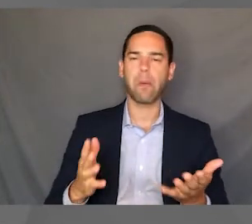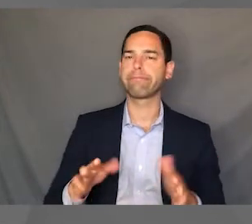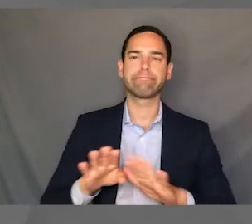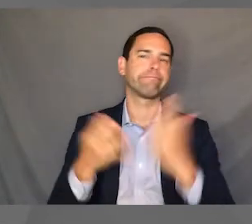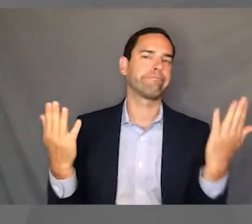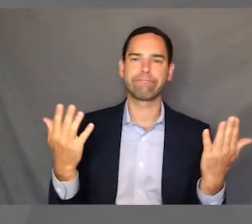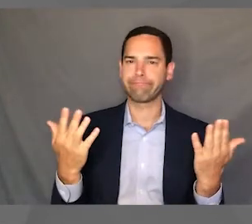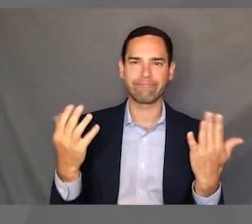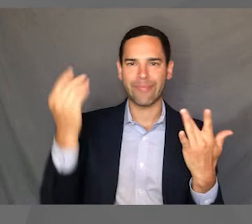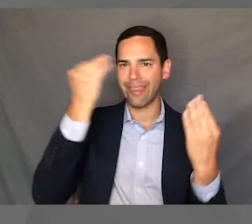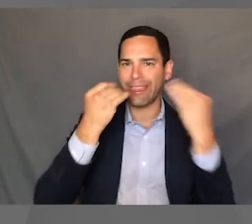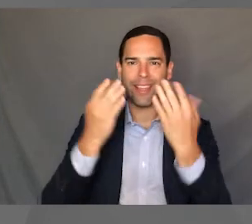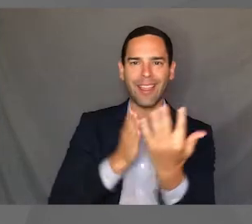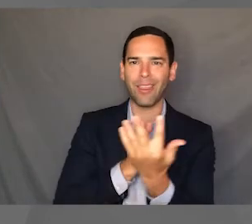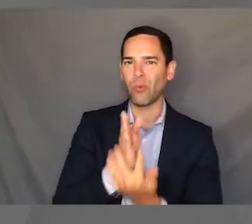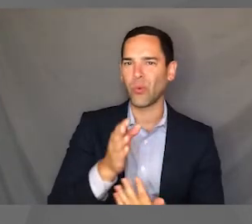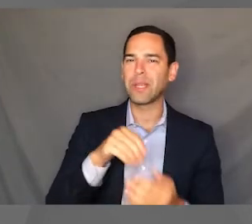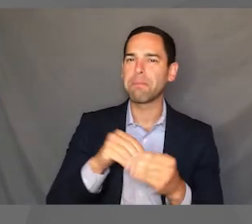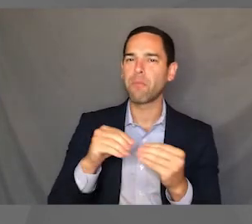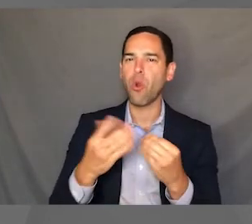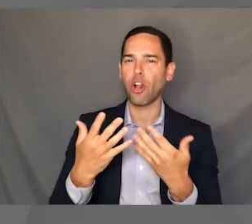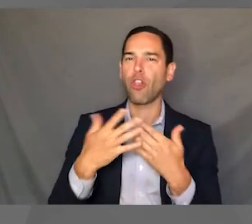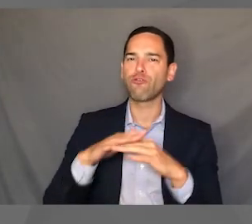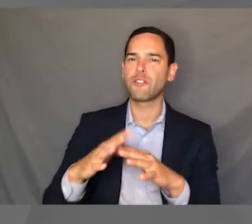through in a much more inclusive fashion.